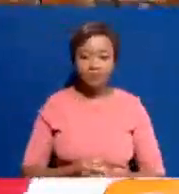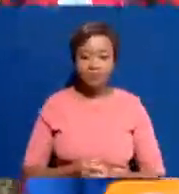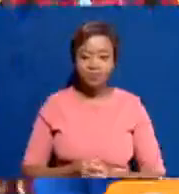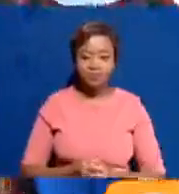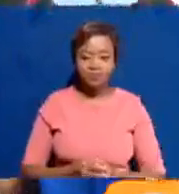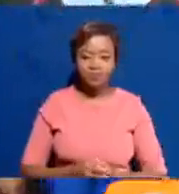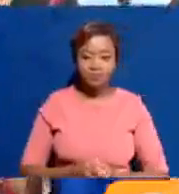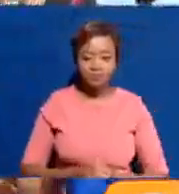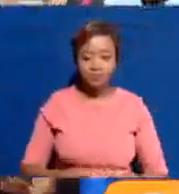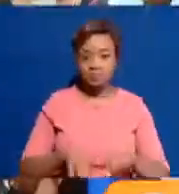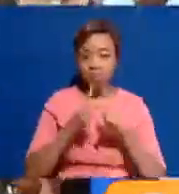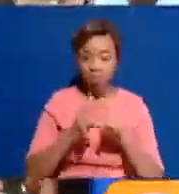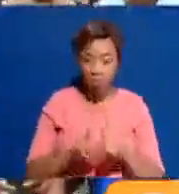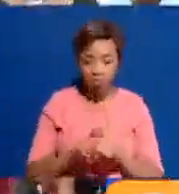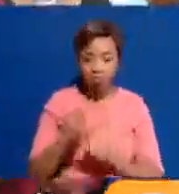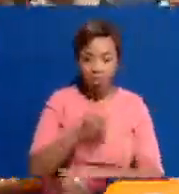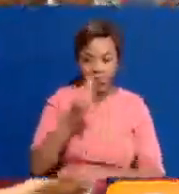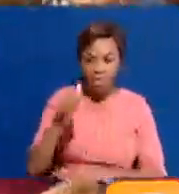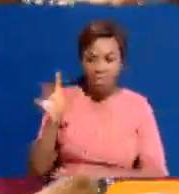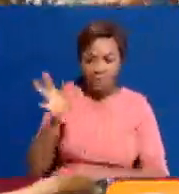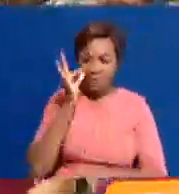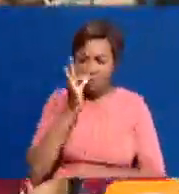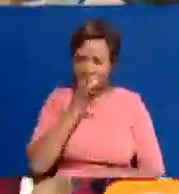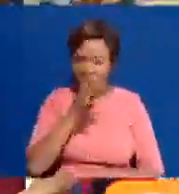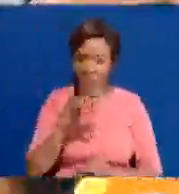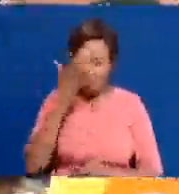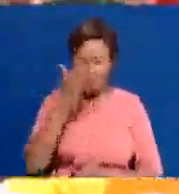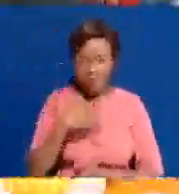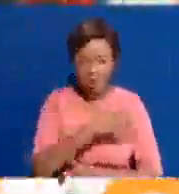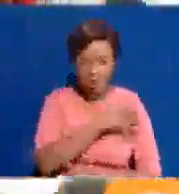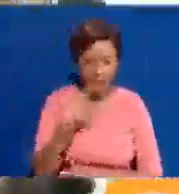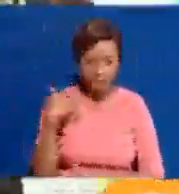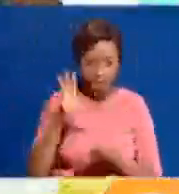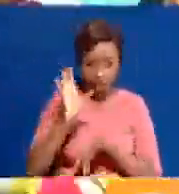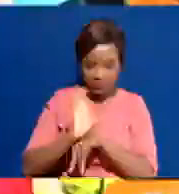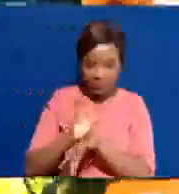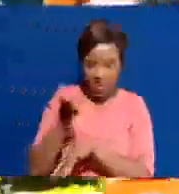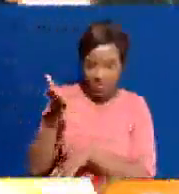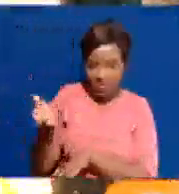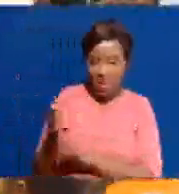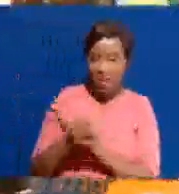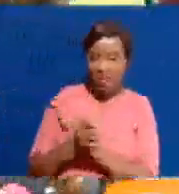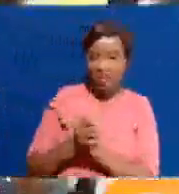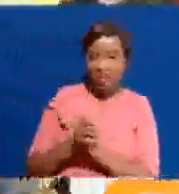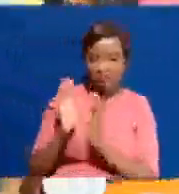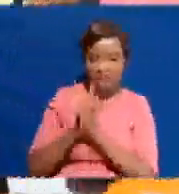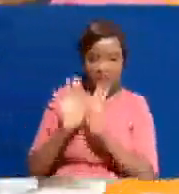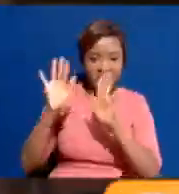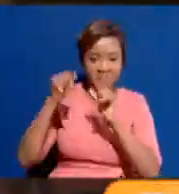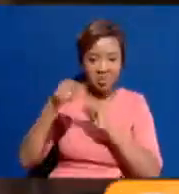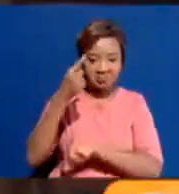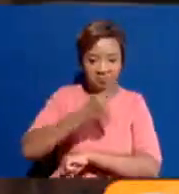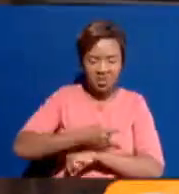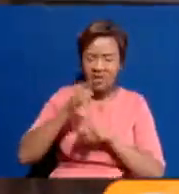Archbishop Anthony Muheria of Nyeri Catholic Archdiocese led the faithful in Nyeri in commemorating the important day for Christians around the